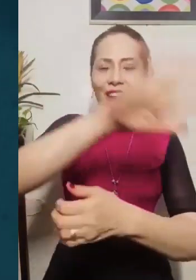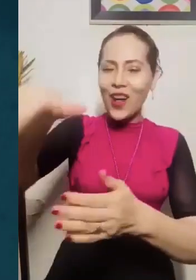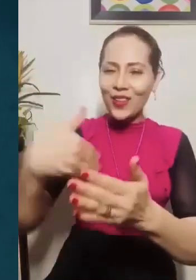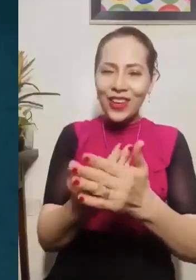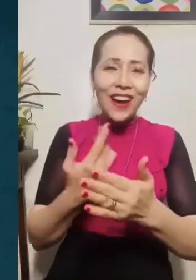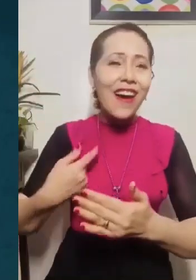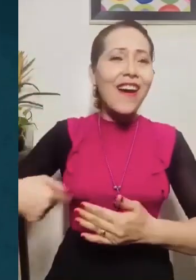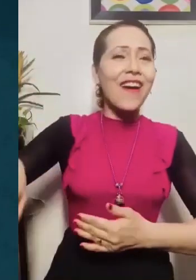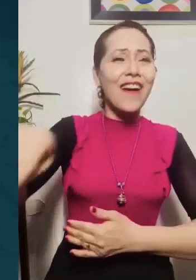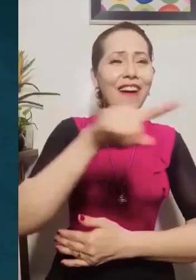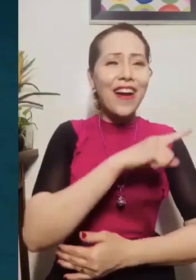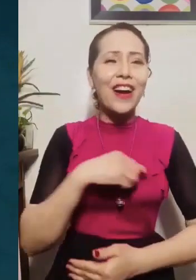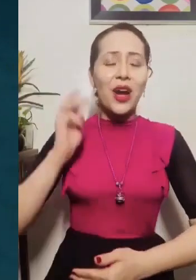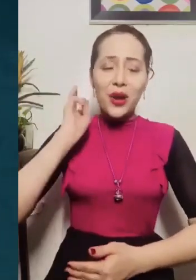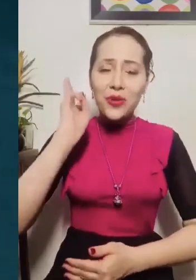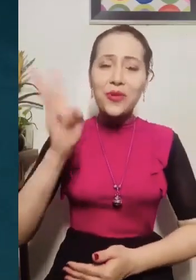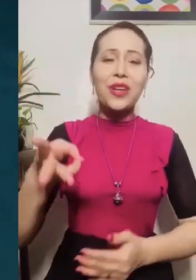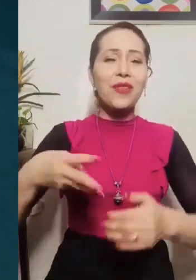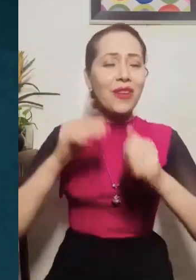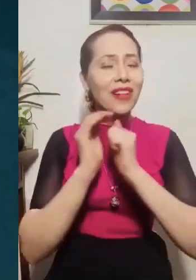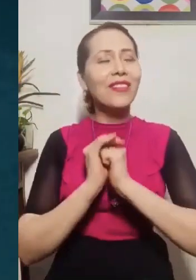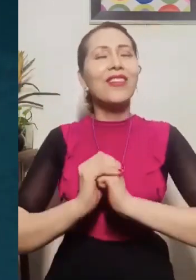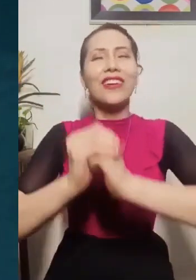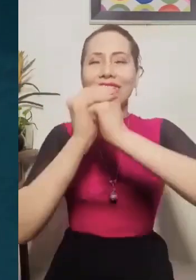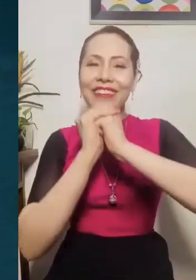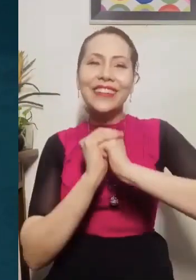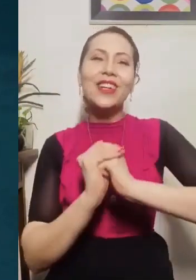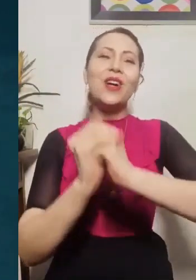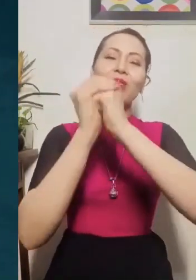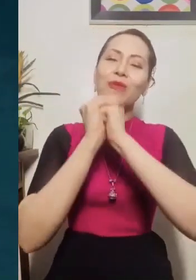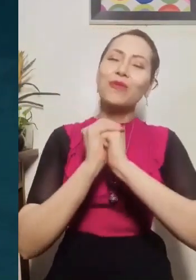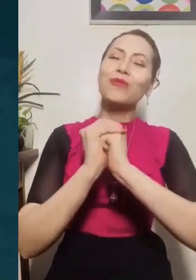hallelujah. With all we are, we will